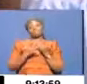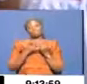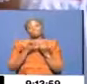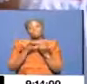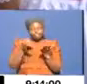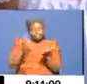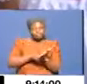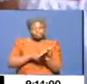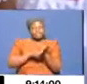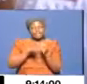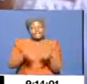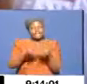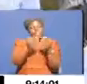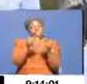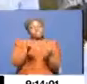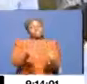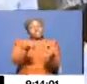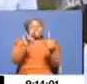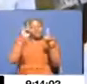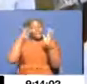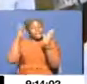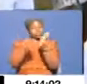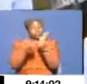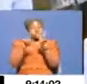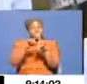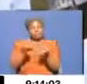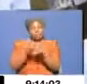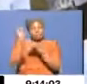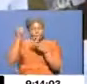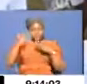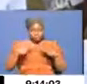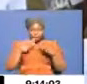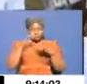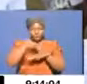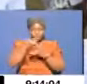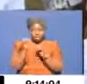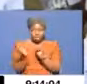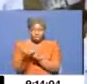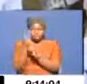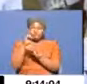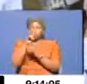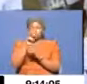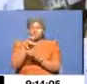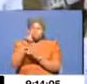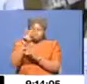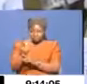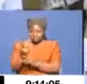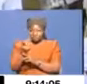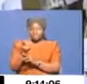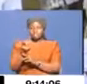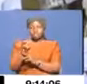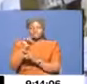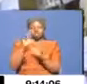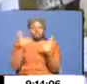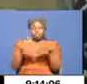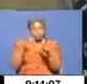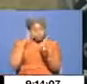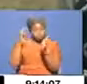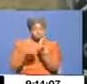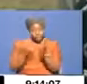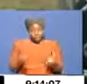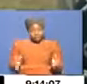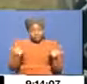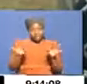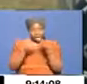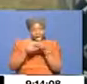as citizens. On December 12, 2020, the Shona community was formally recognized following a decree by